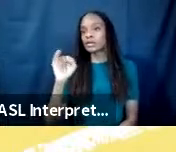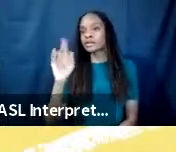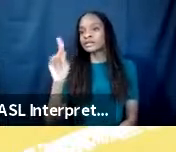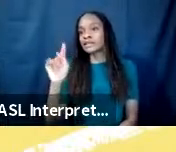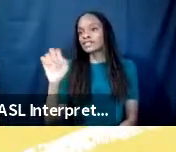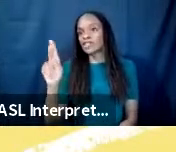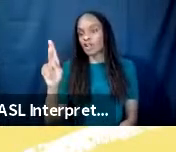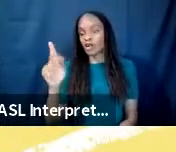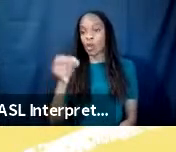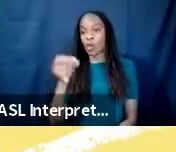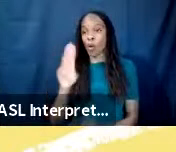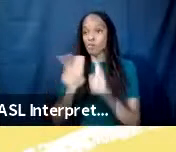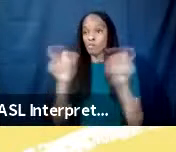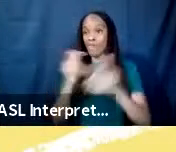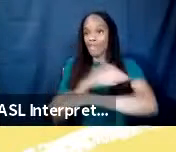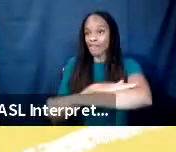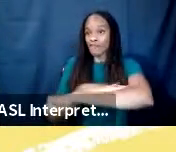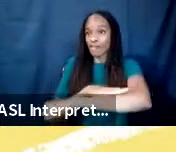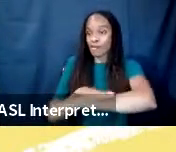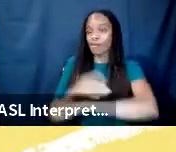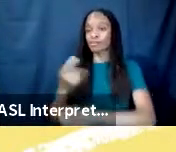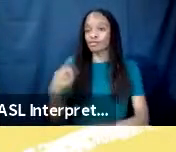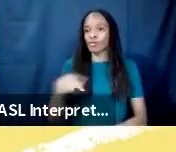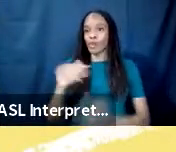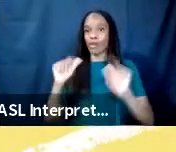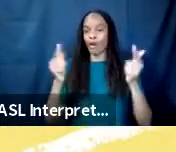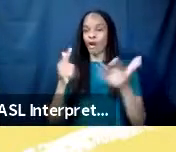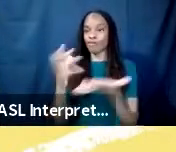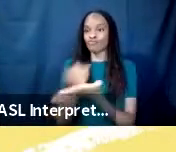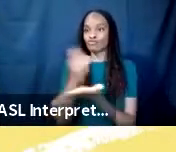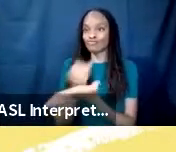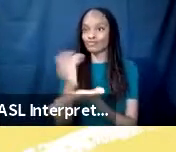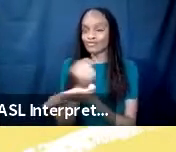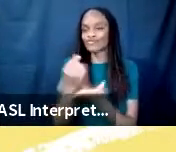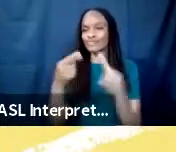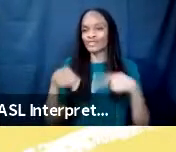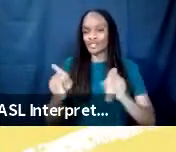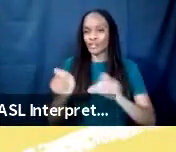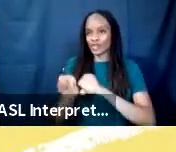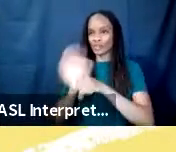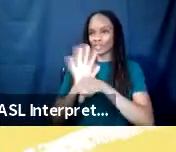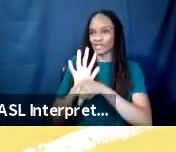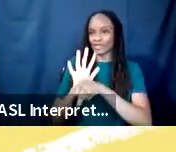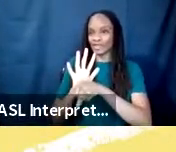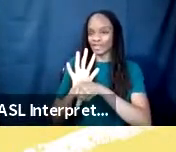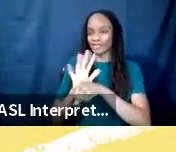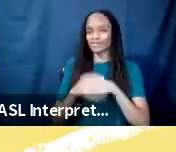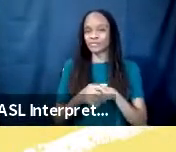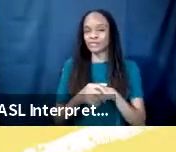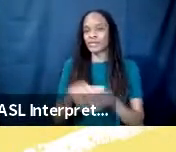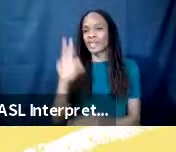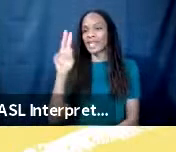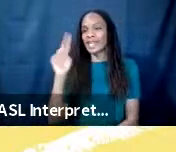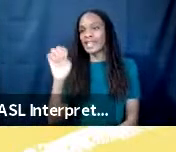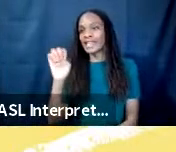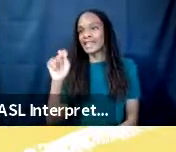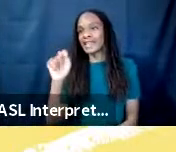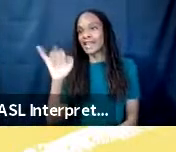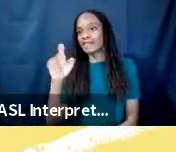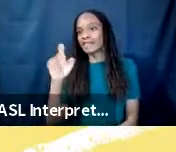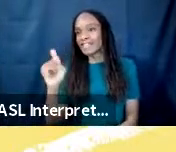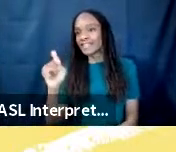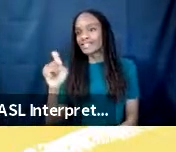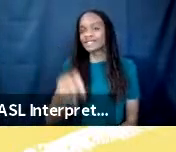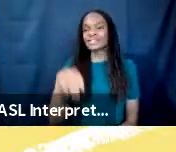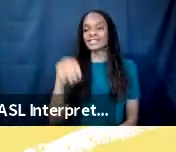those big platforms that, we've all taken such advantage of during quarantine and pandemic, Netflix, Hulu,